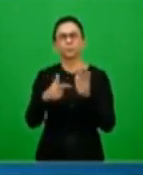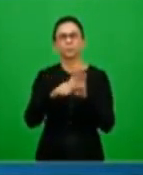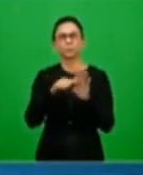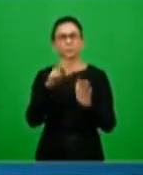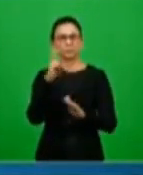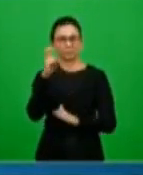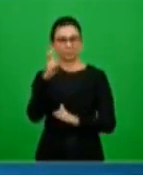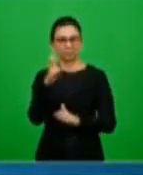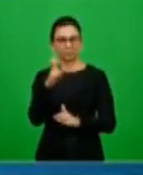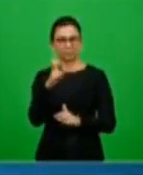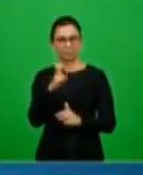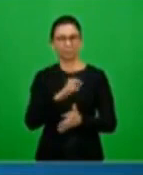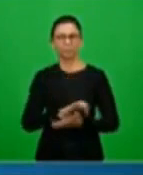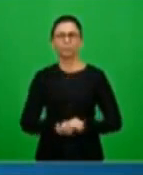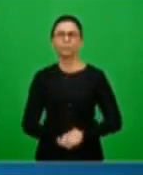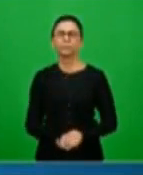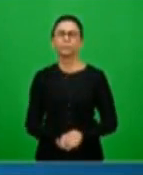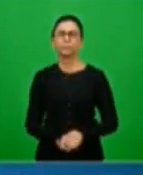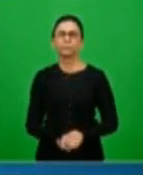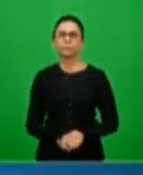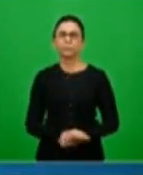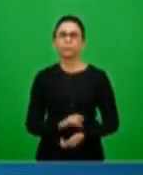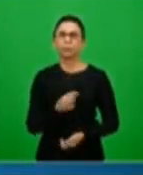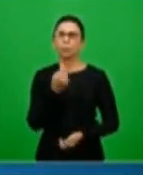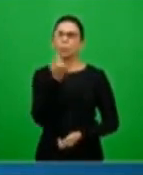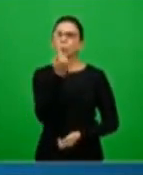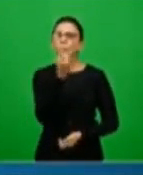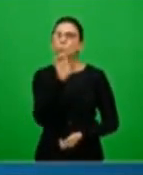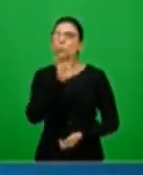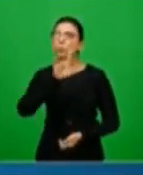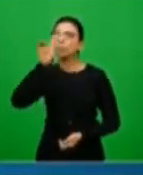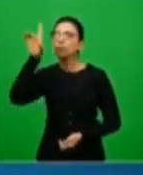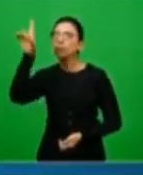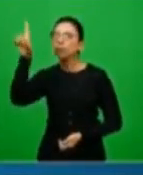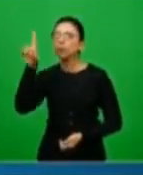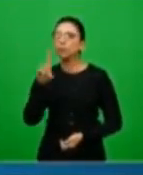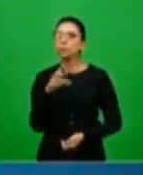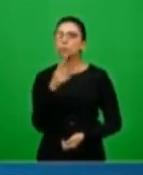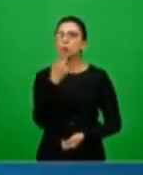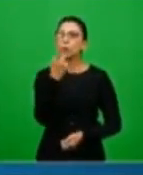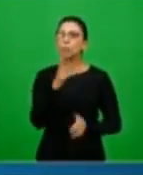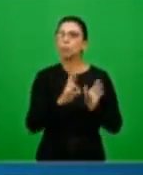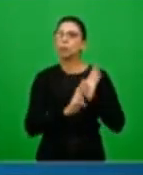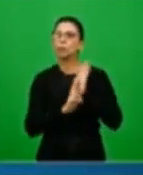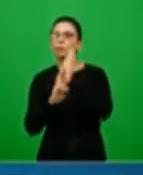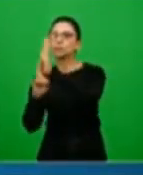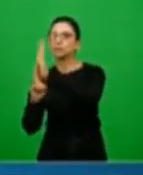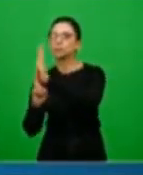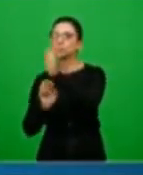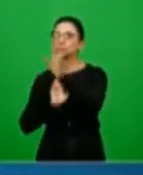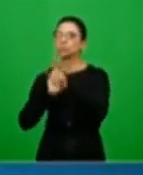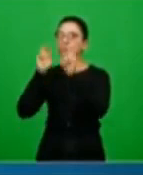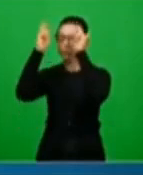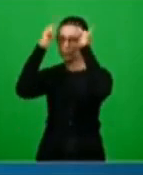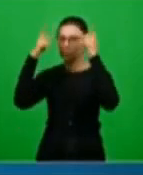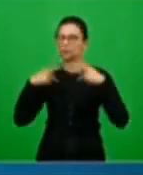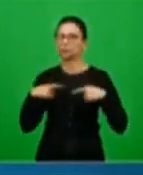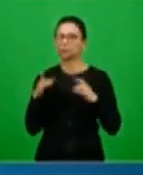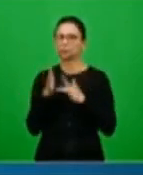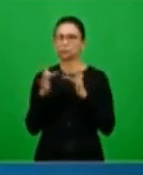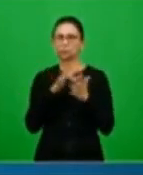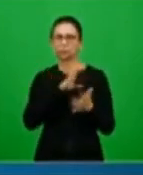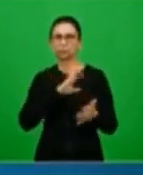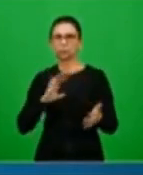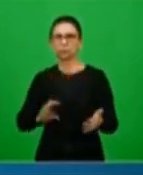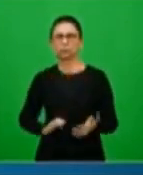Timothy 2, verse 5. For there is one God and one mediator between God and mankind, the